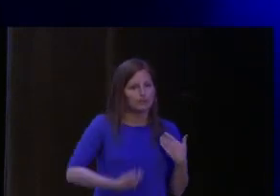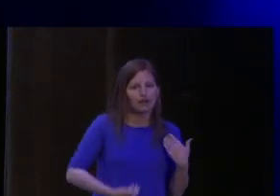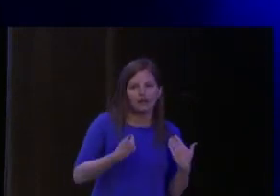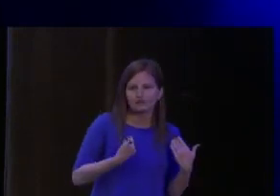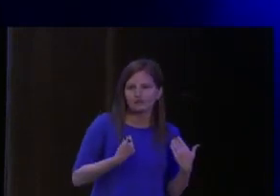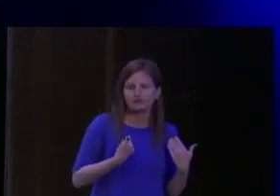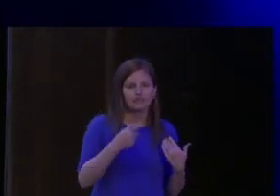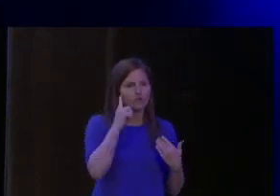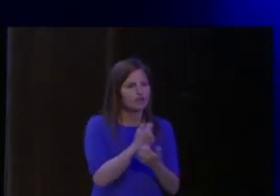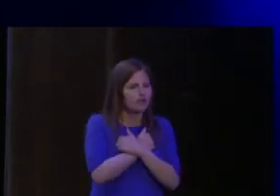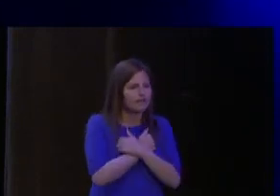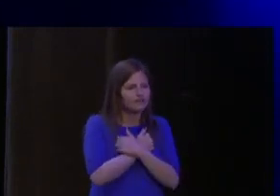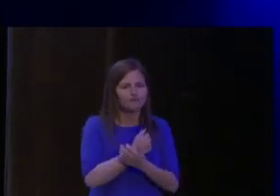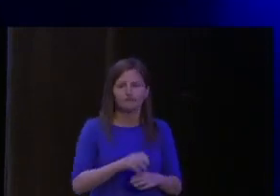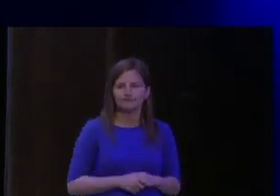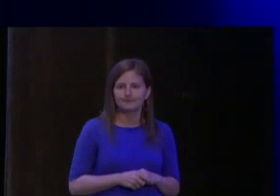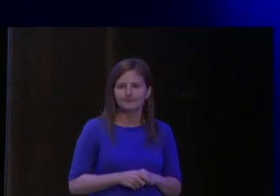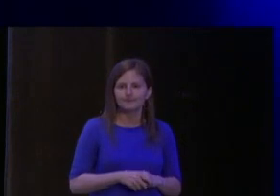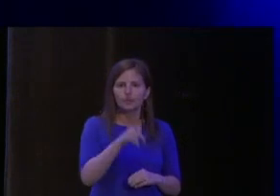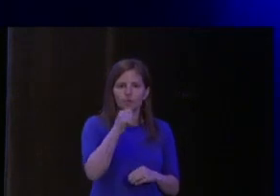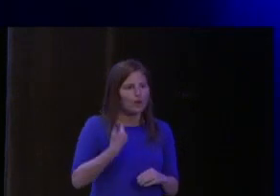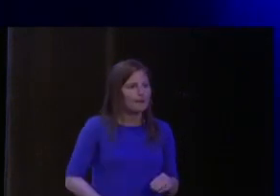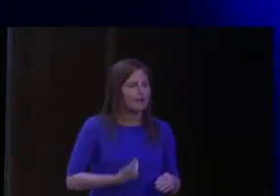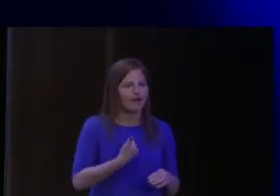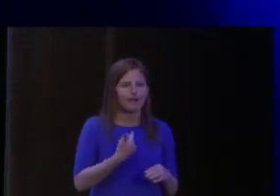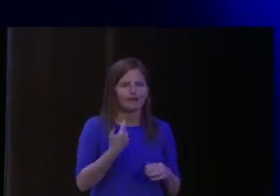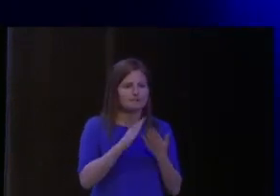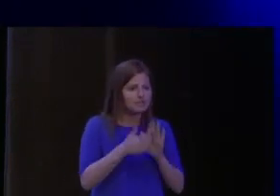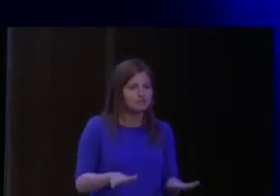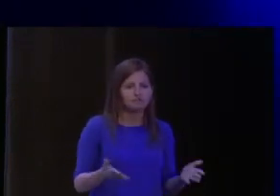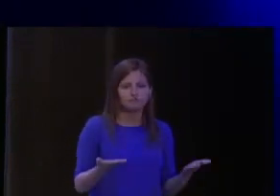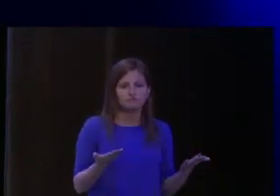Who am I in love? Who am I in peace? Who am I?